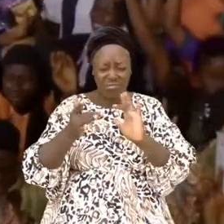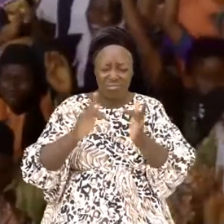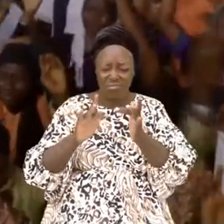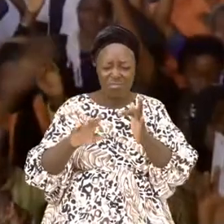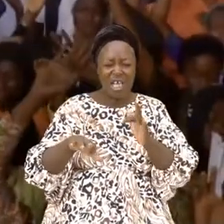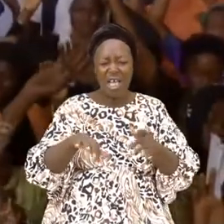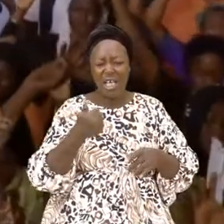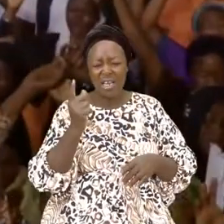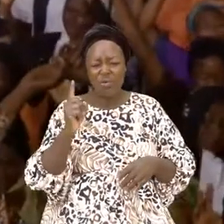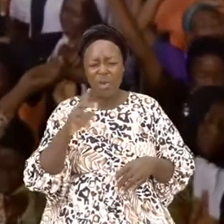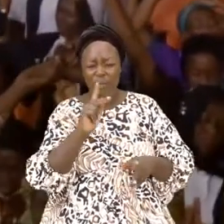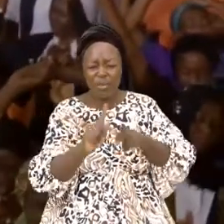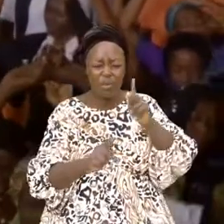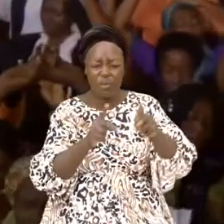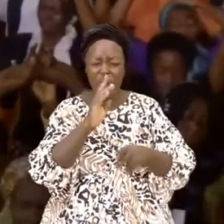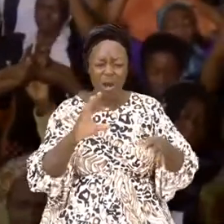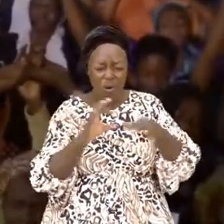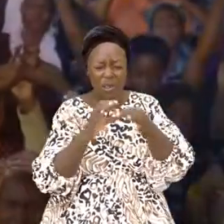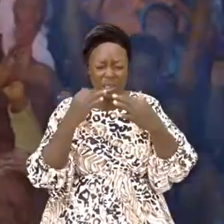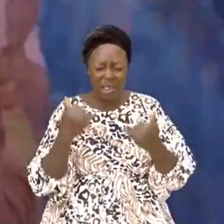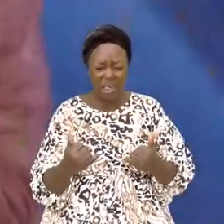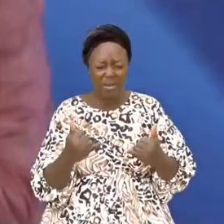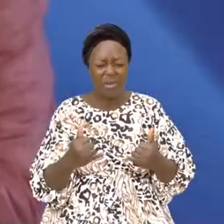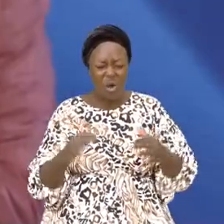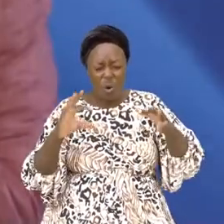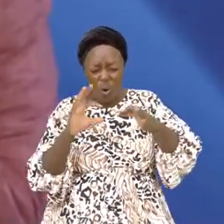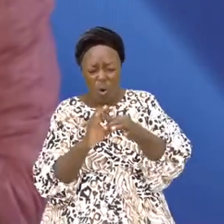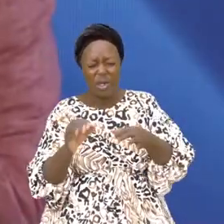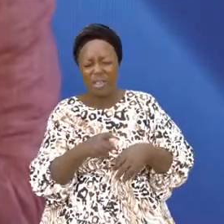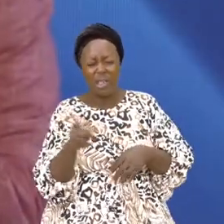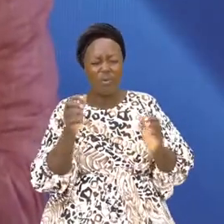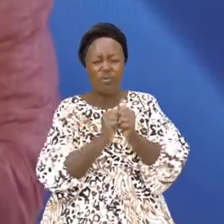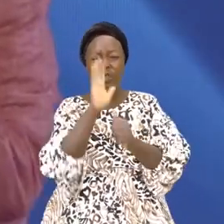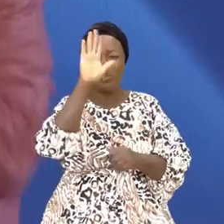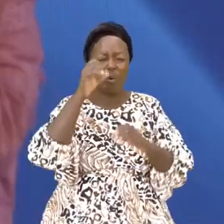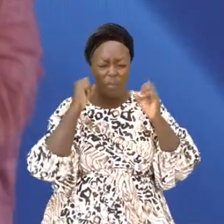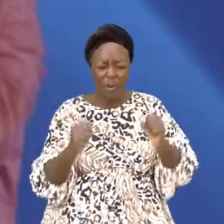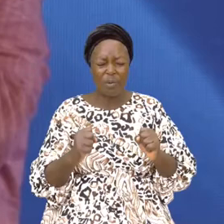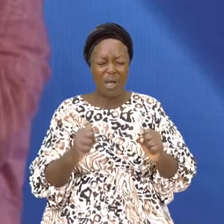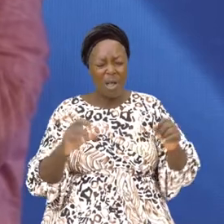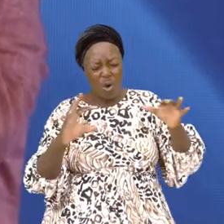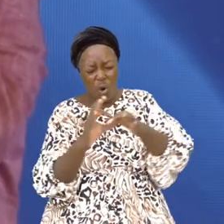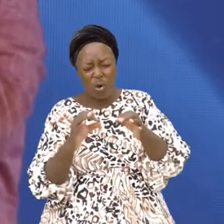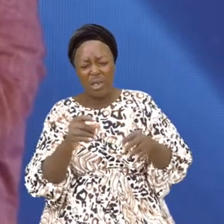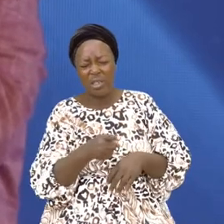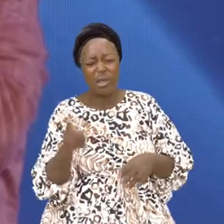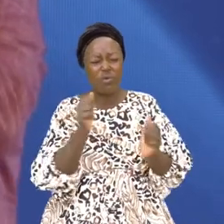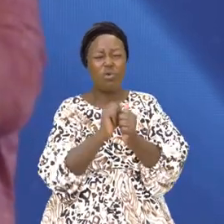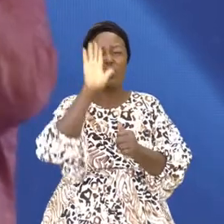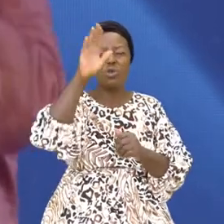wherever people are connected now, connect them with your power. Connect them with your